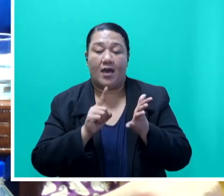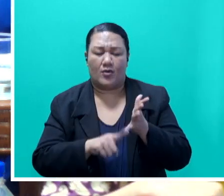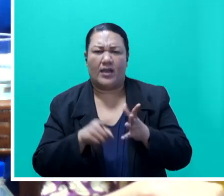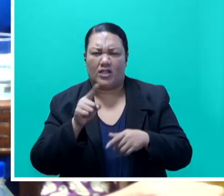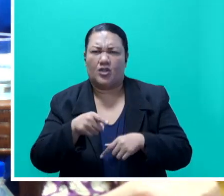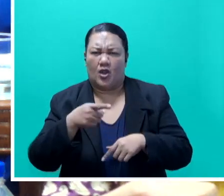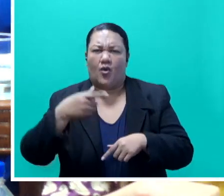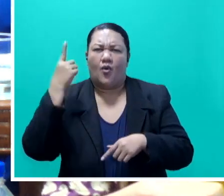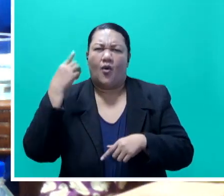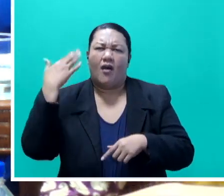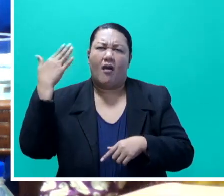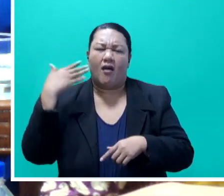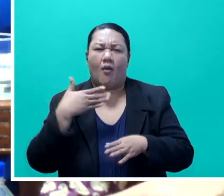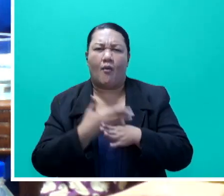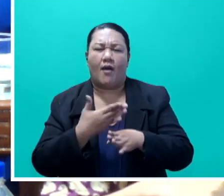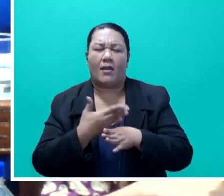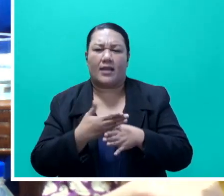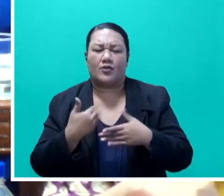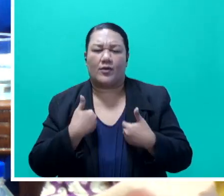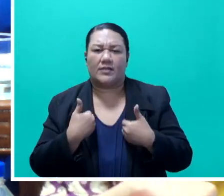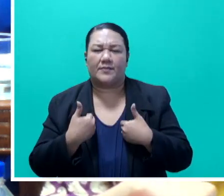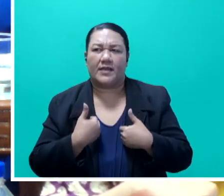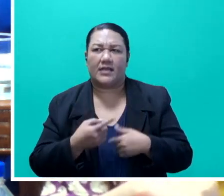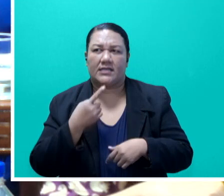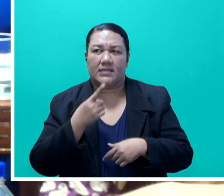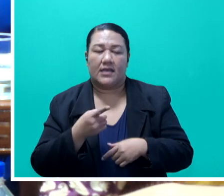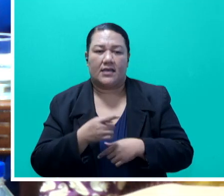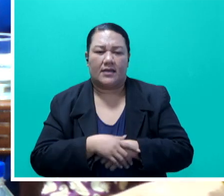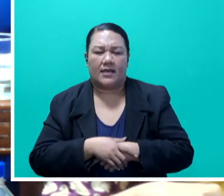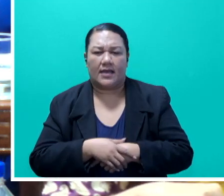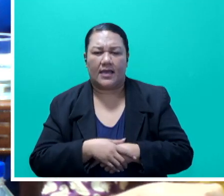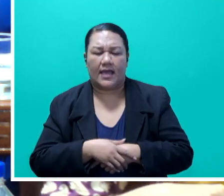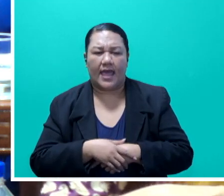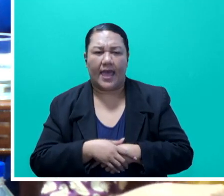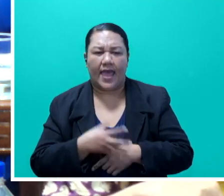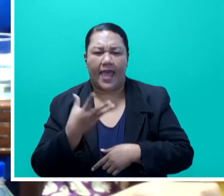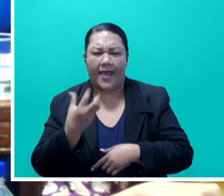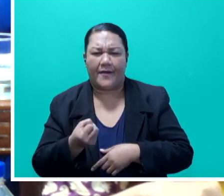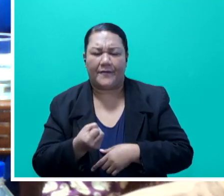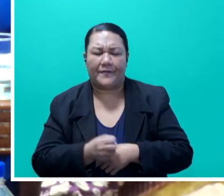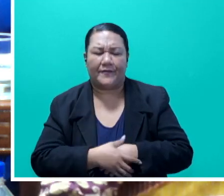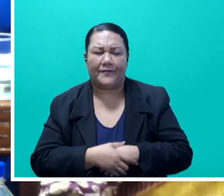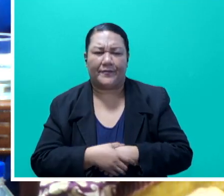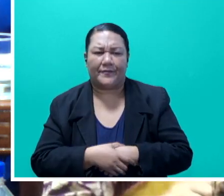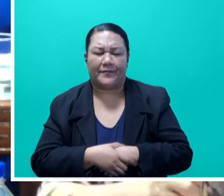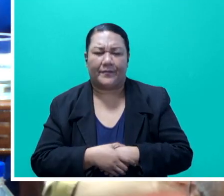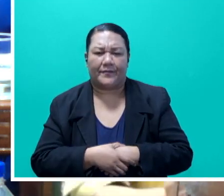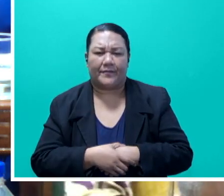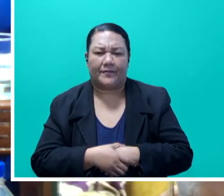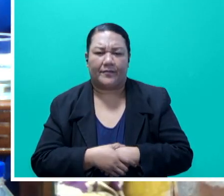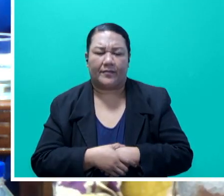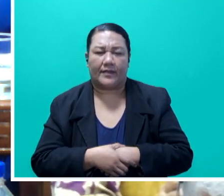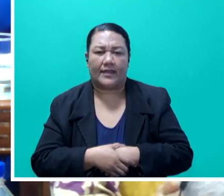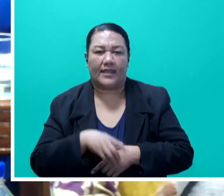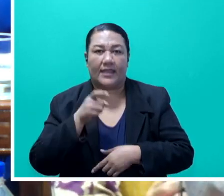days when USP used to be somewhat okay, that there are certain thresholds. As you know, for example, Honorable Chale will tell you that if you